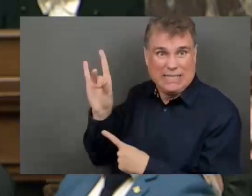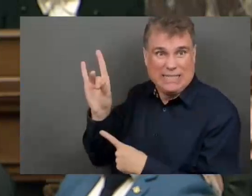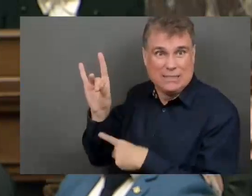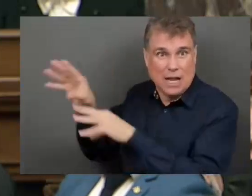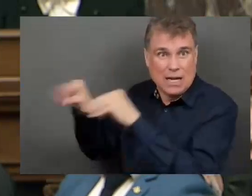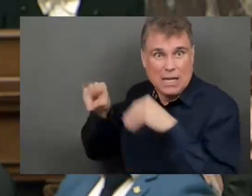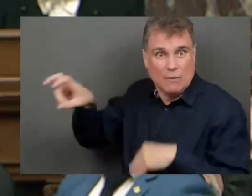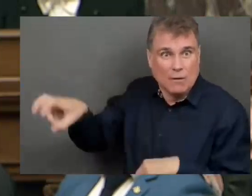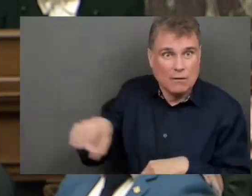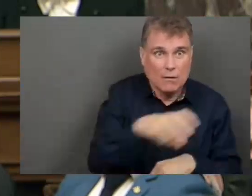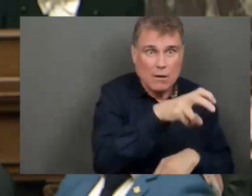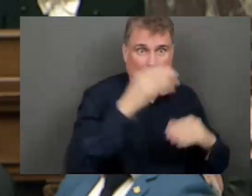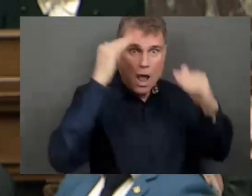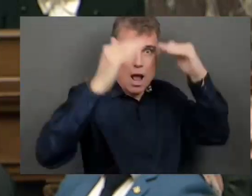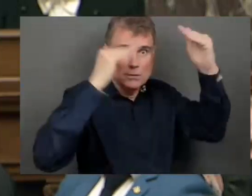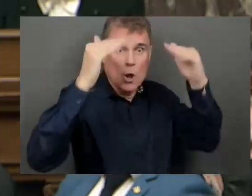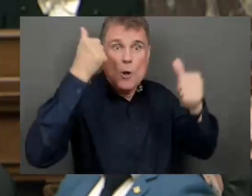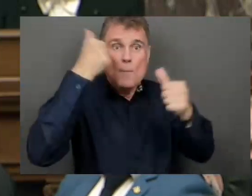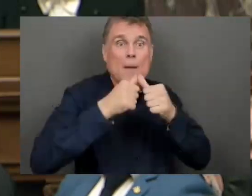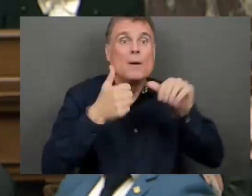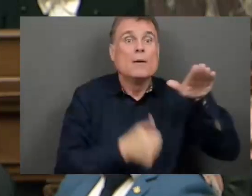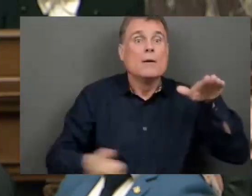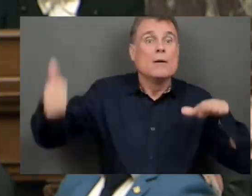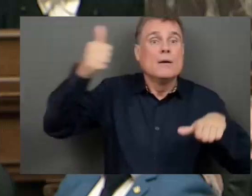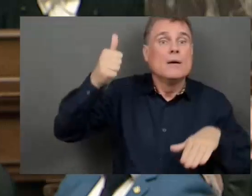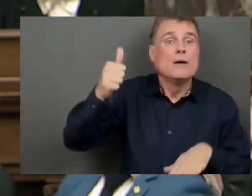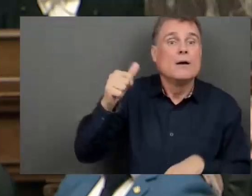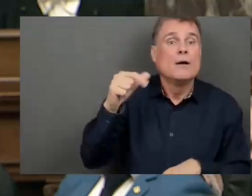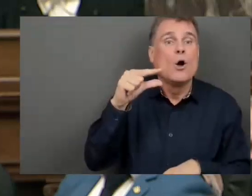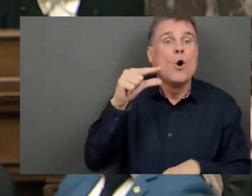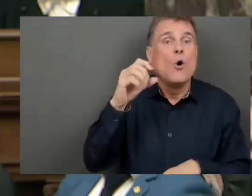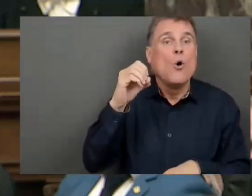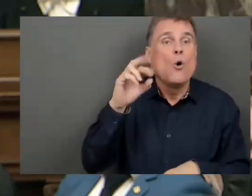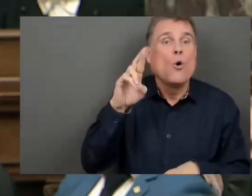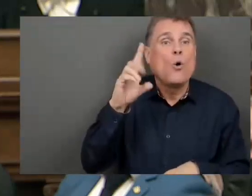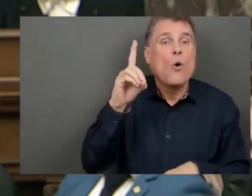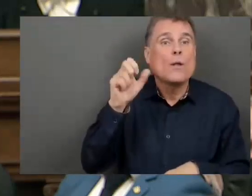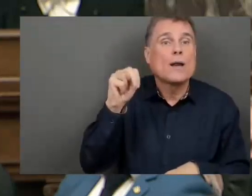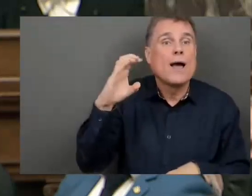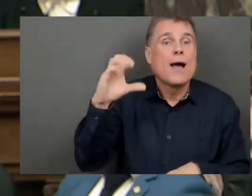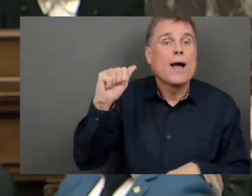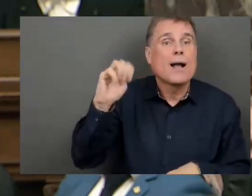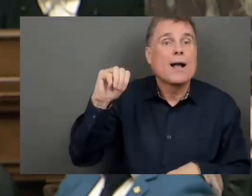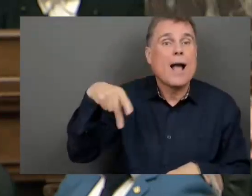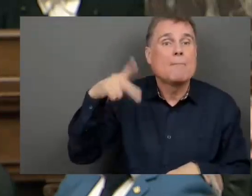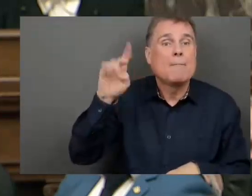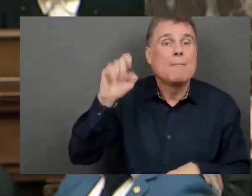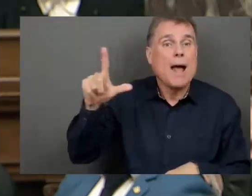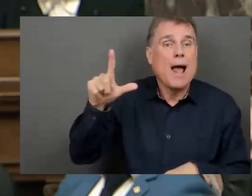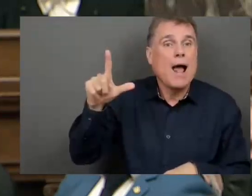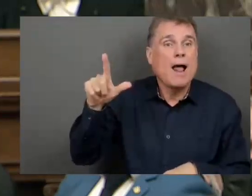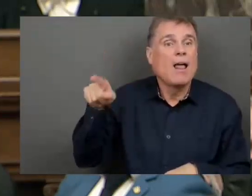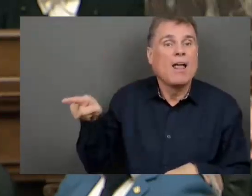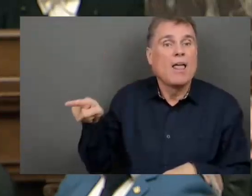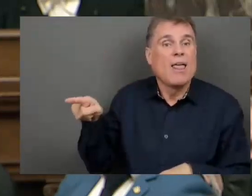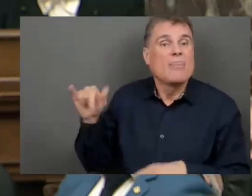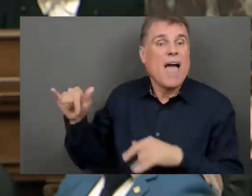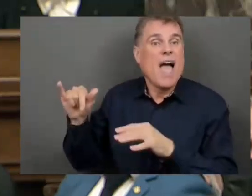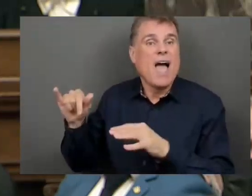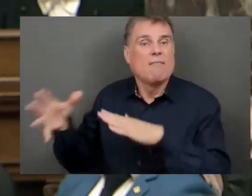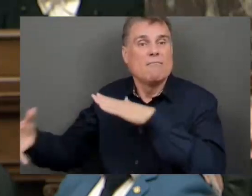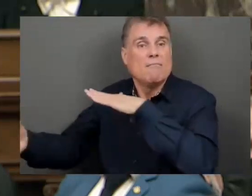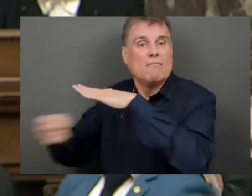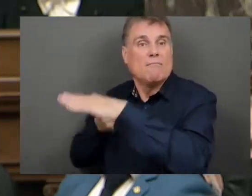if children were removed from their families, it's our government's responsibility to set them up in the very best way. That's why we've extended the